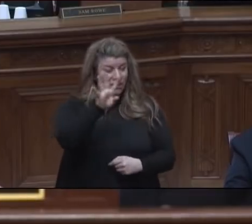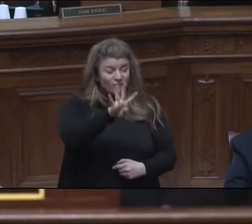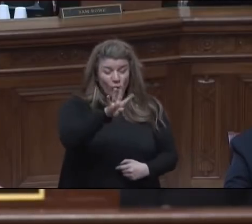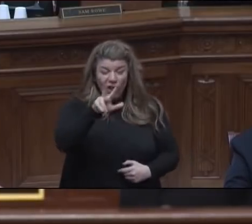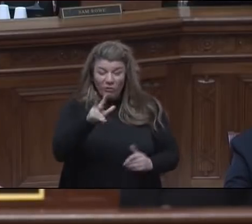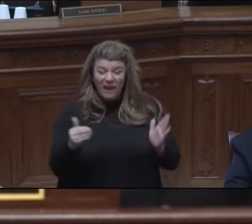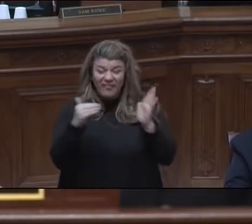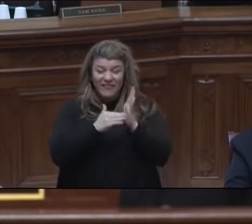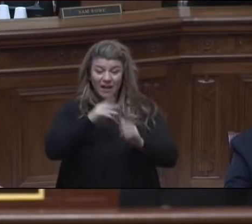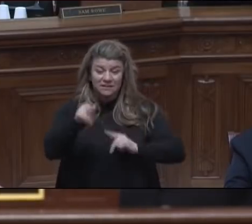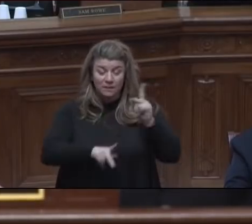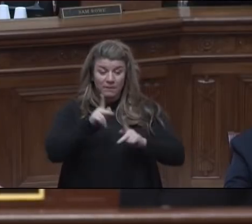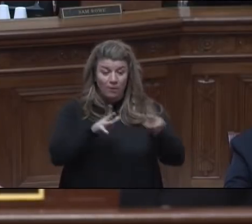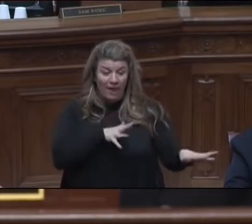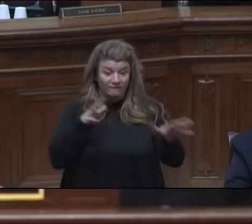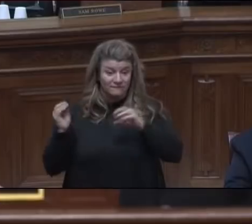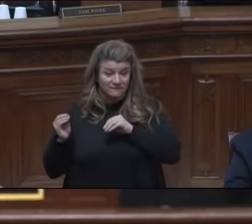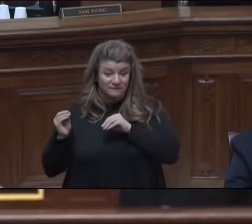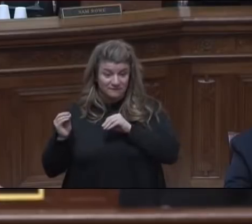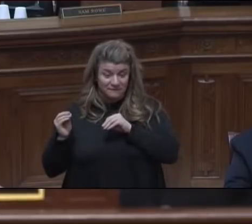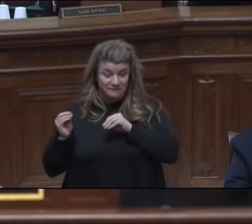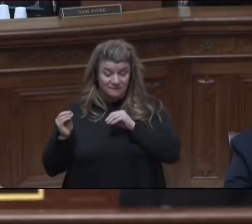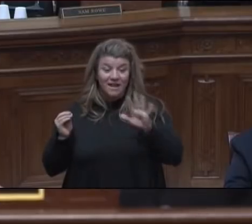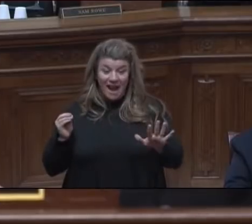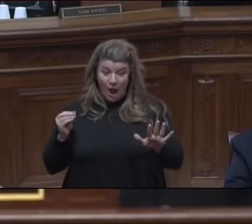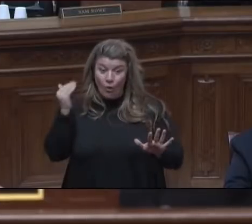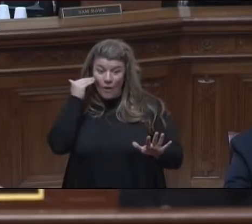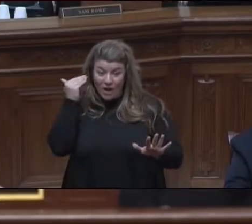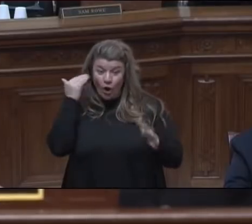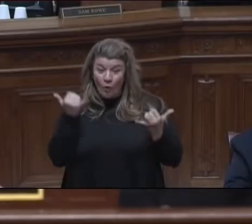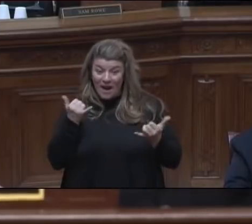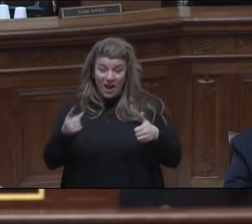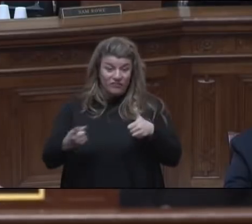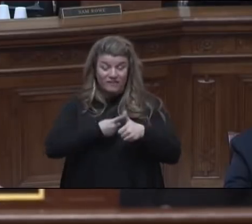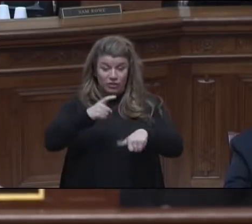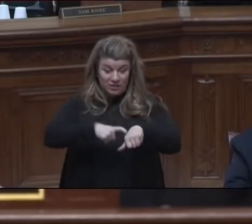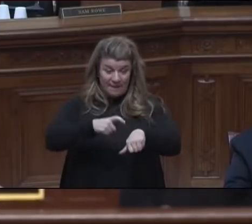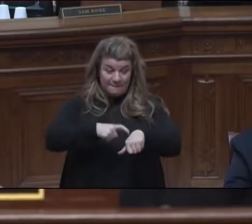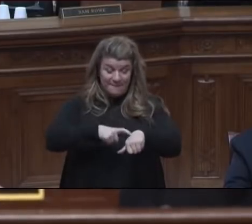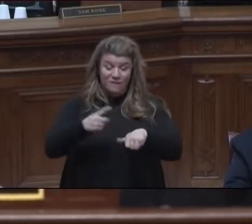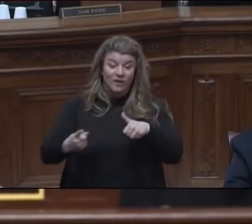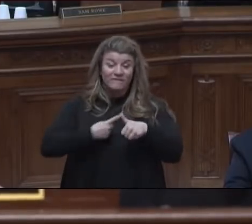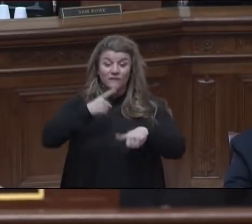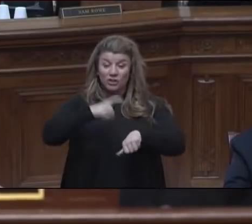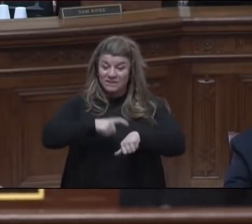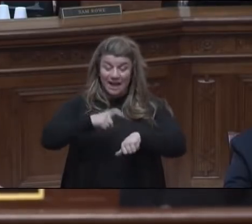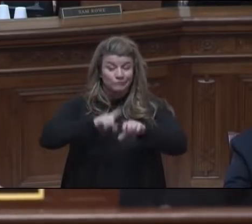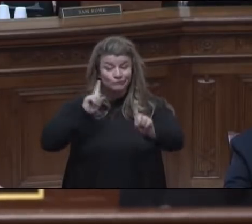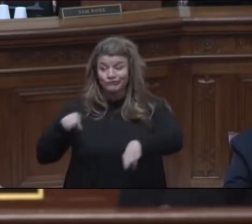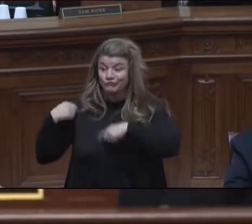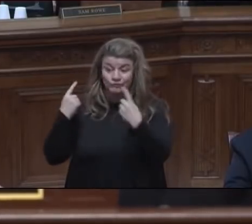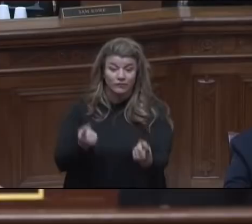43,000 people left the state of West Virginia, and we know right now for the first time in forever, they're moving